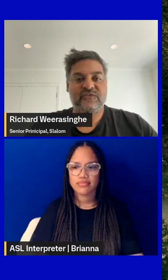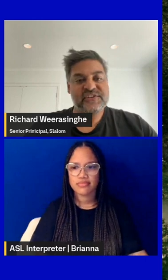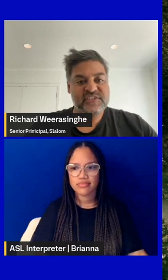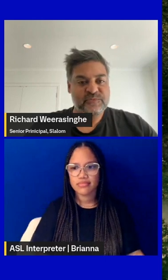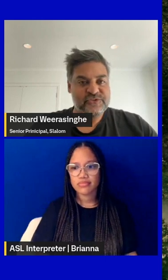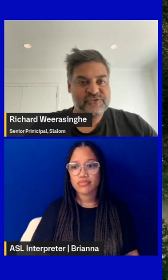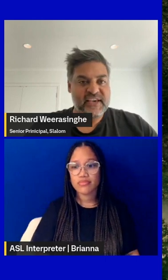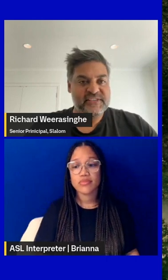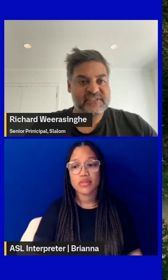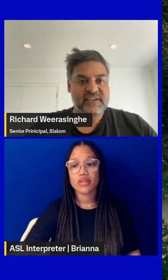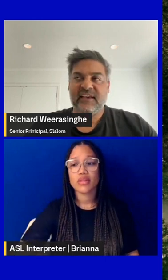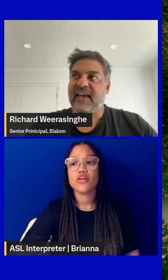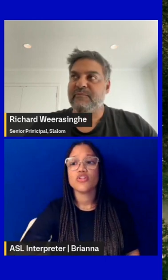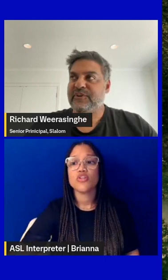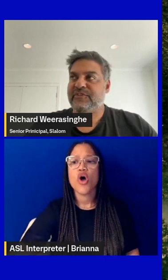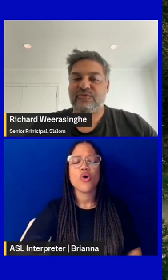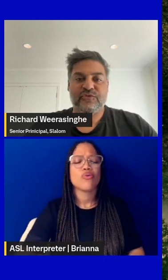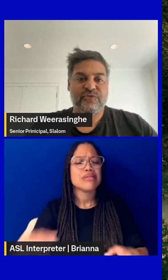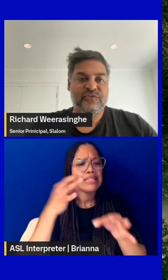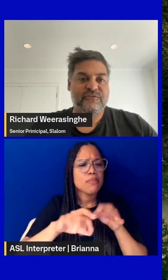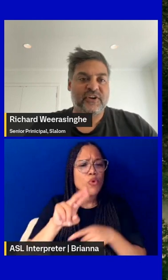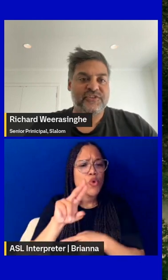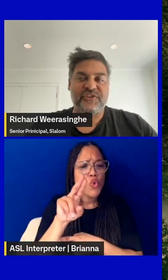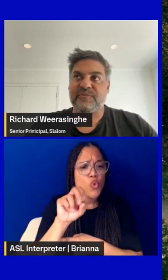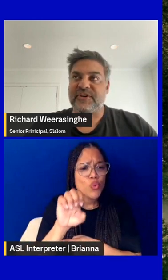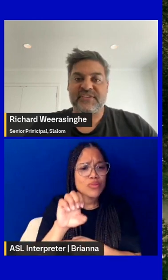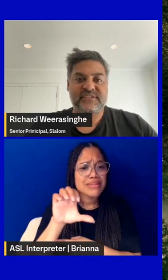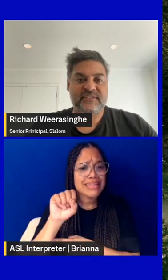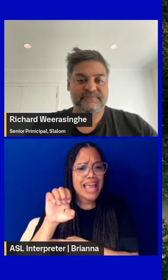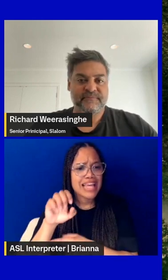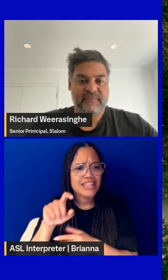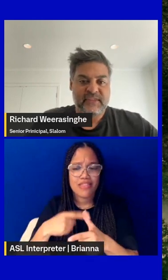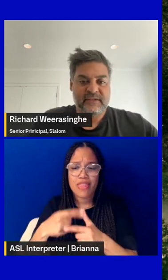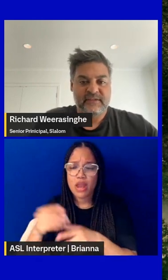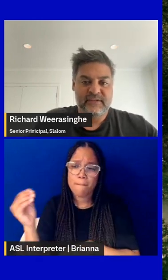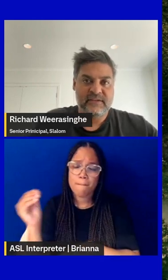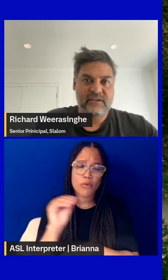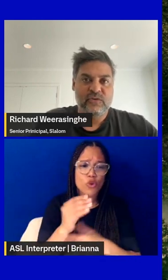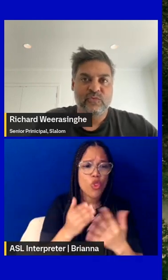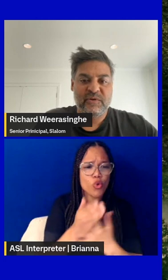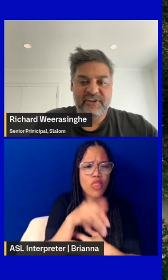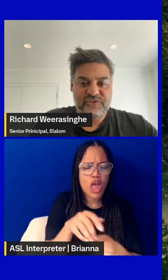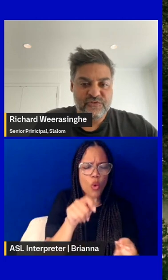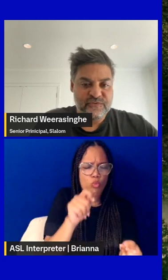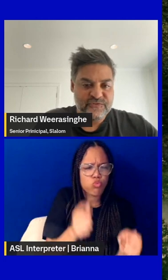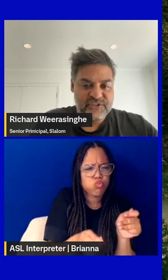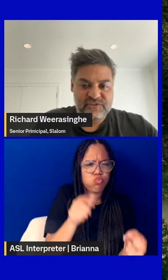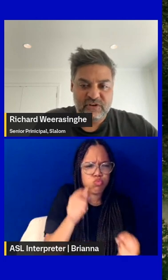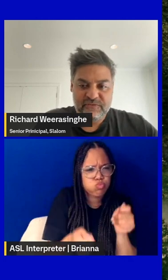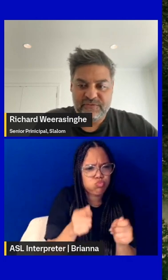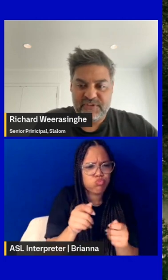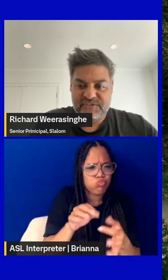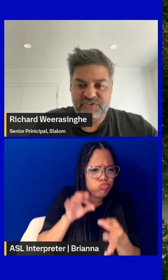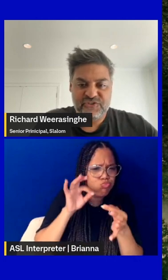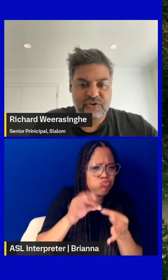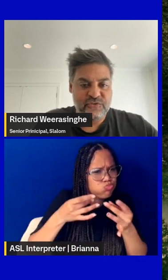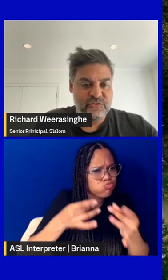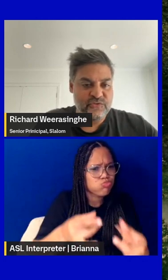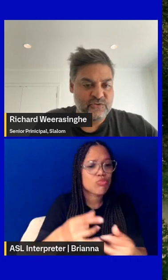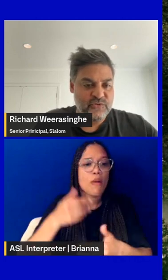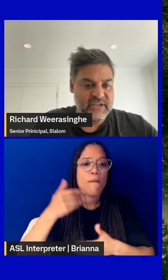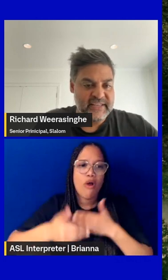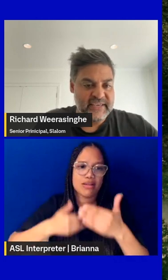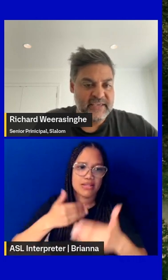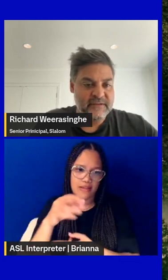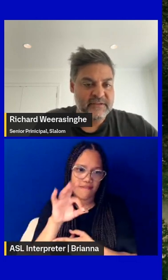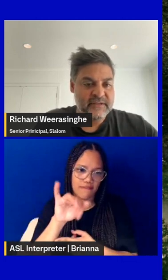we'll take a very simple use case and put it through the fine-tuning process. What I might do first off is just show